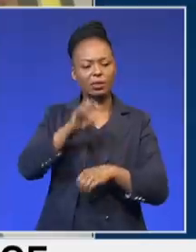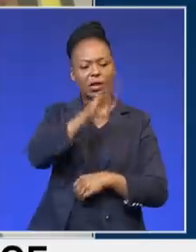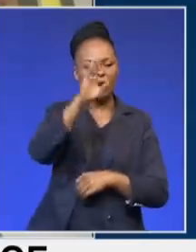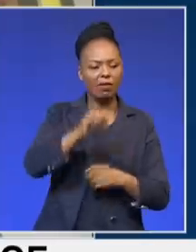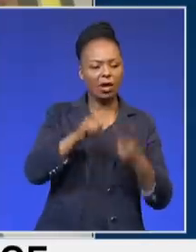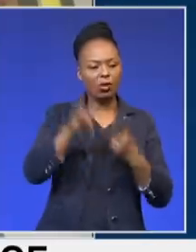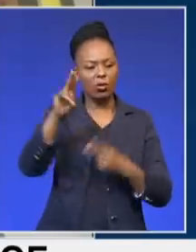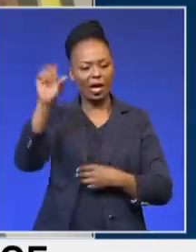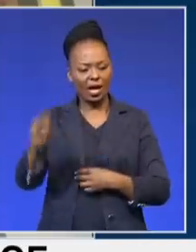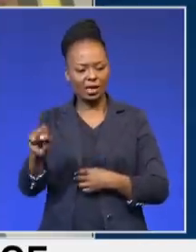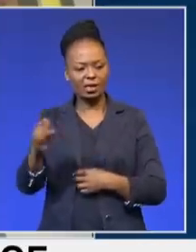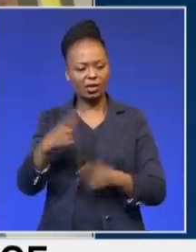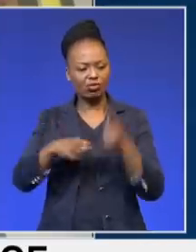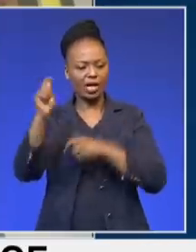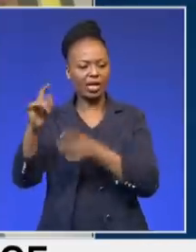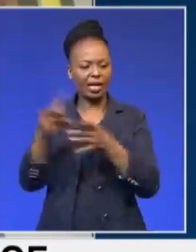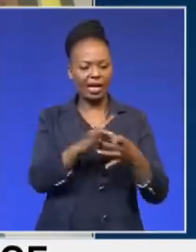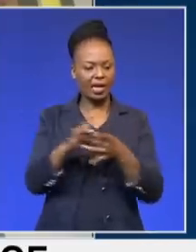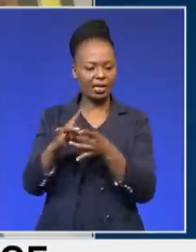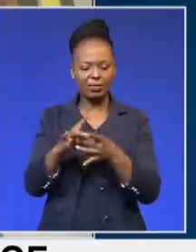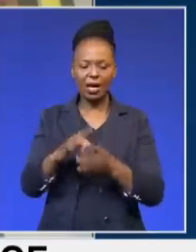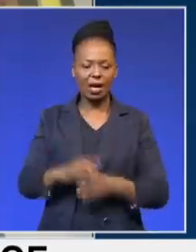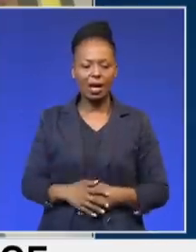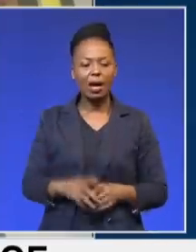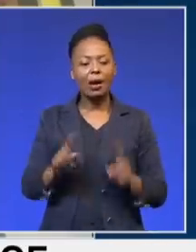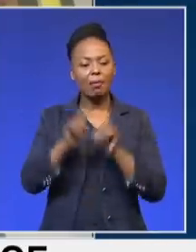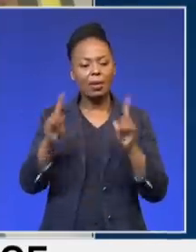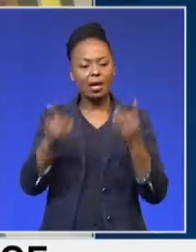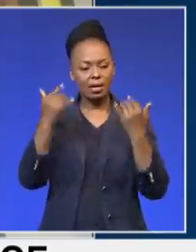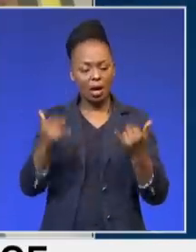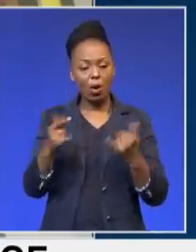engage on trade relations. But the fact of the matter is that they've lost